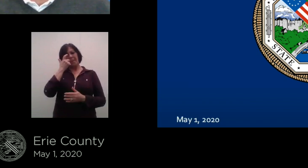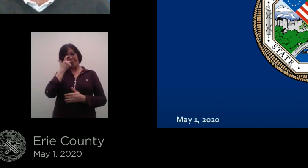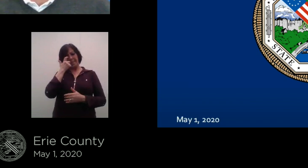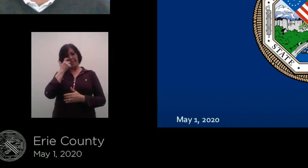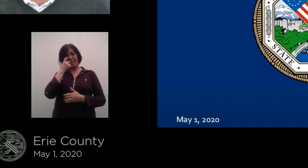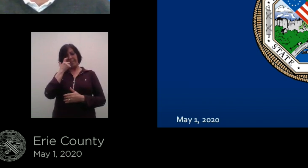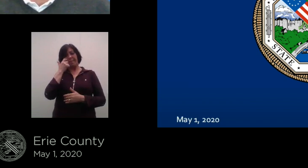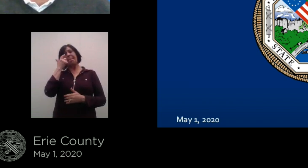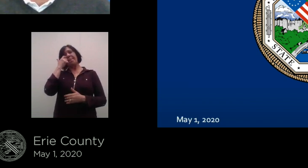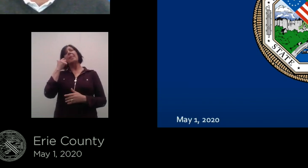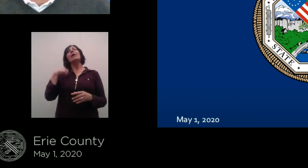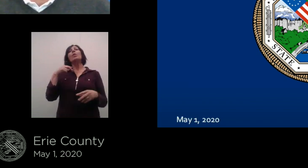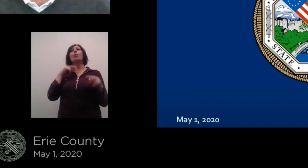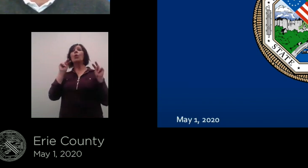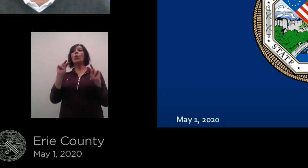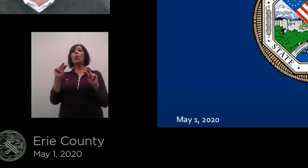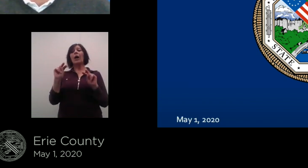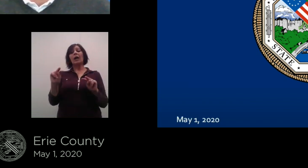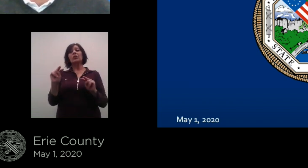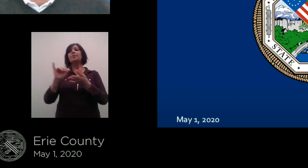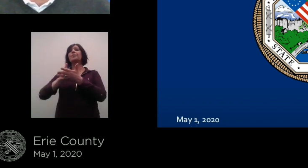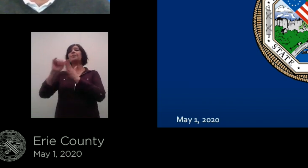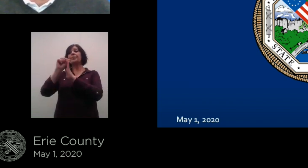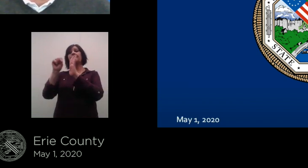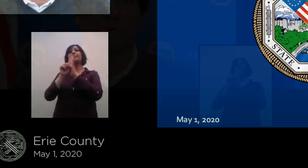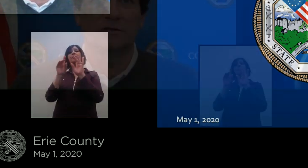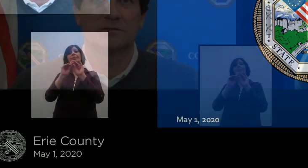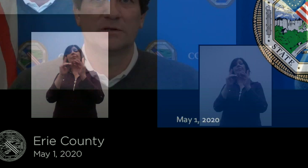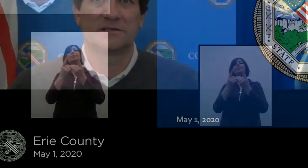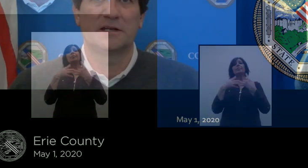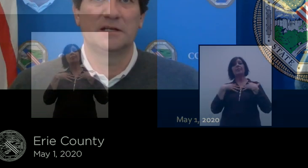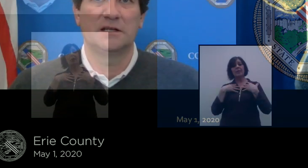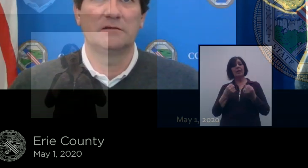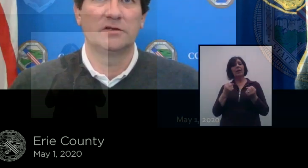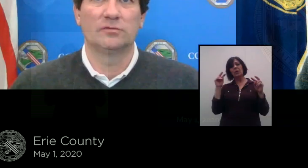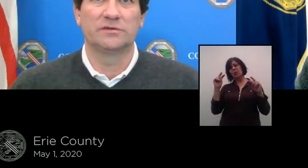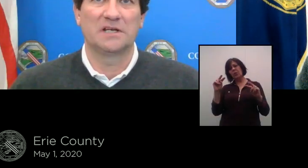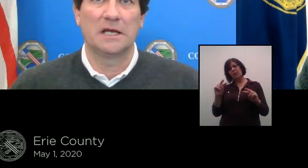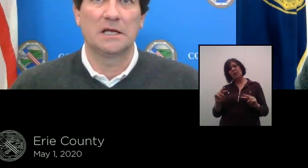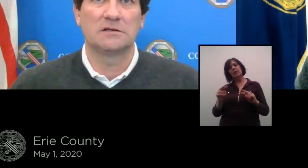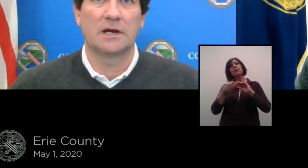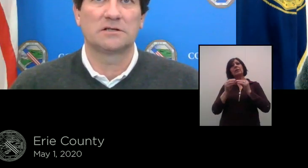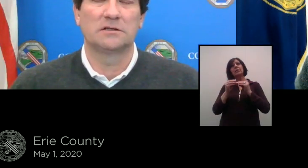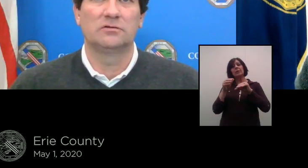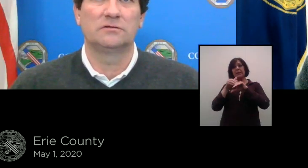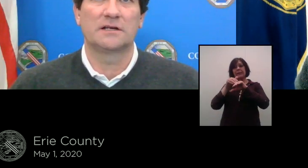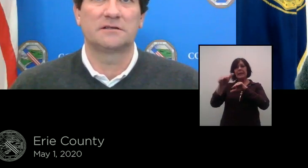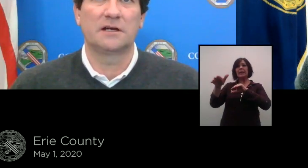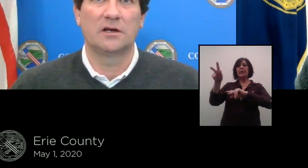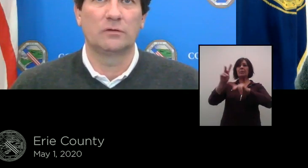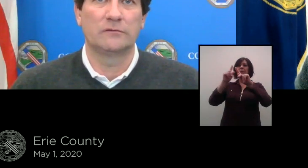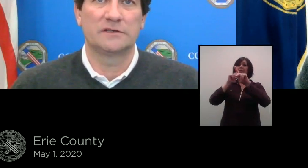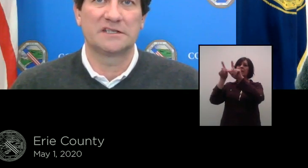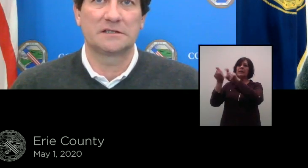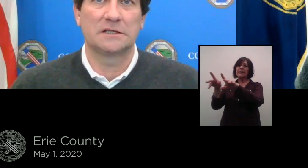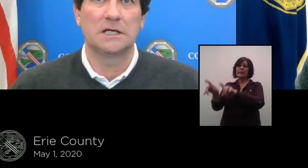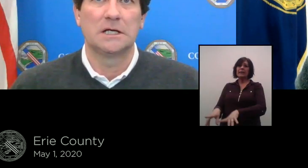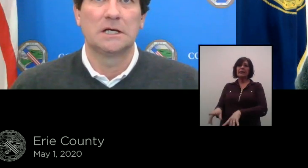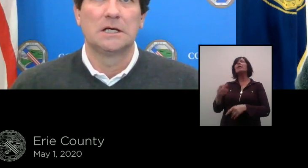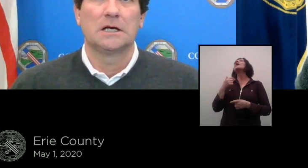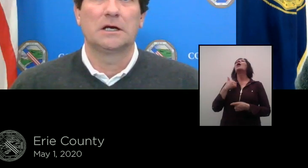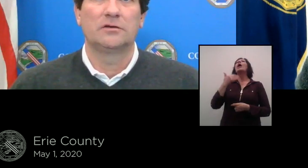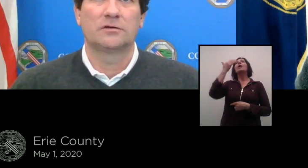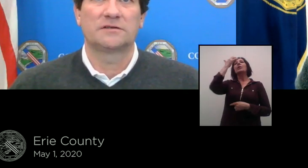been watching and monitoring and working with the New York State Department of Health, which has been sending the individuals in to actually do testing. I know we've